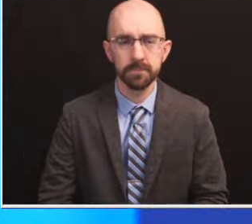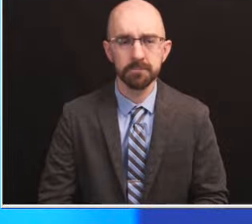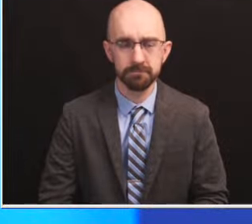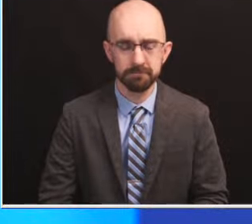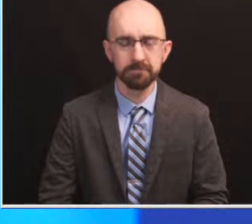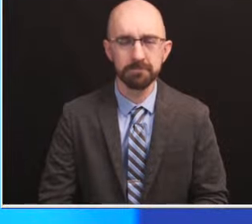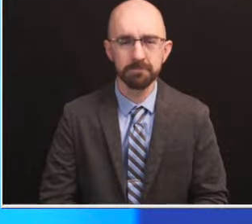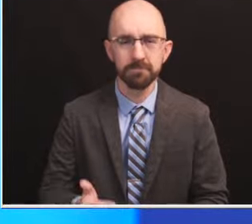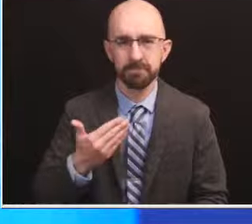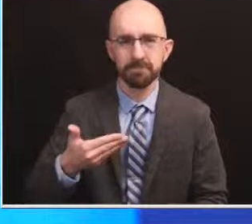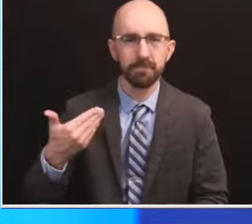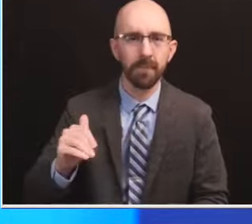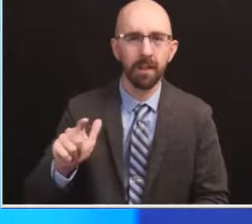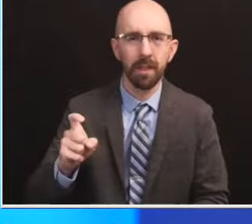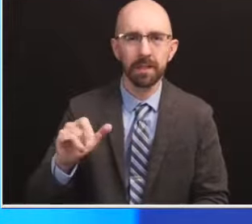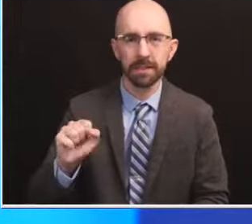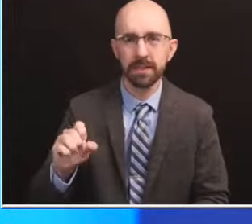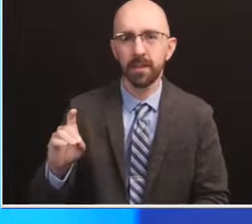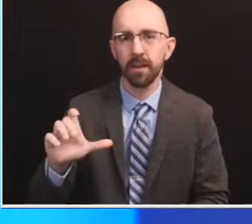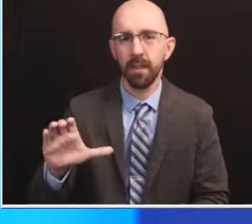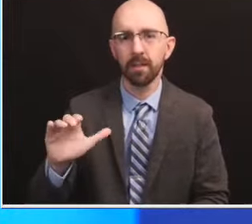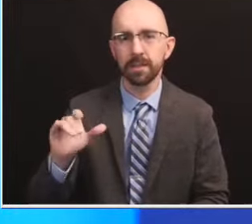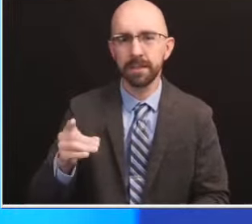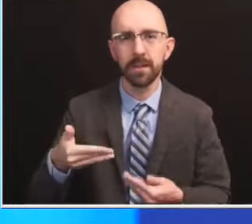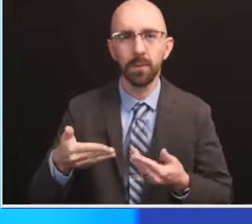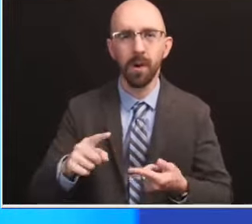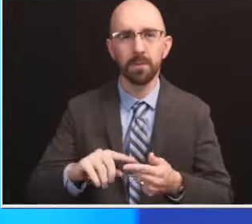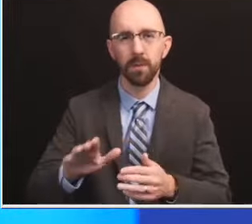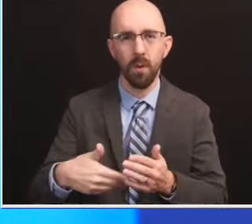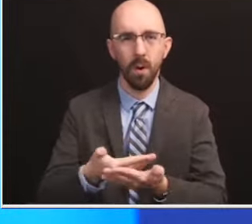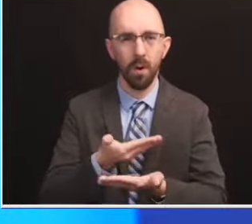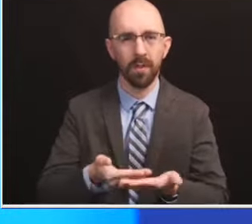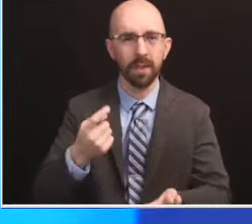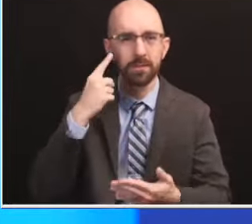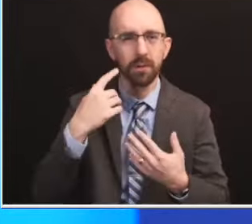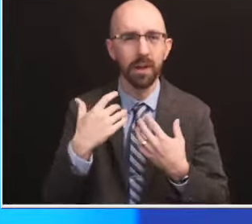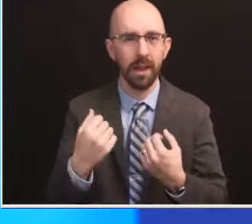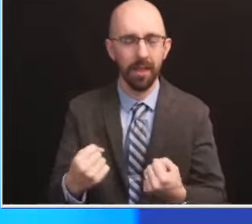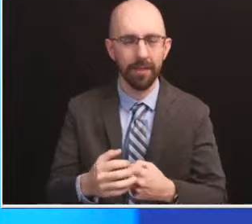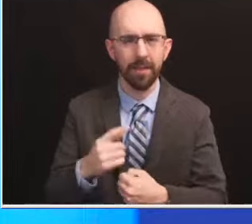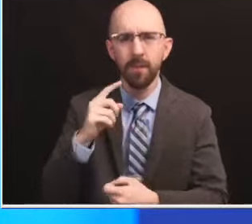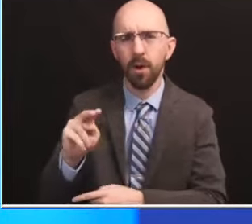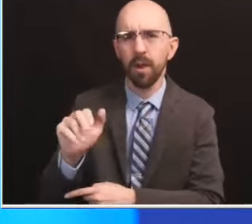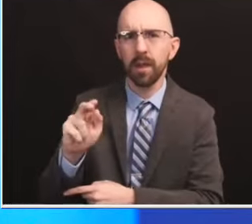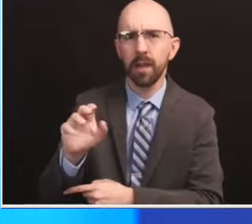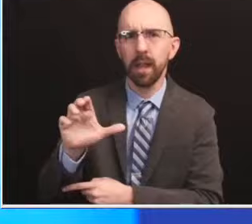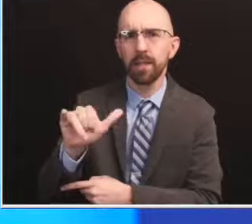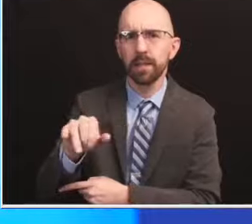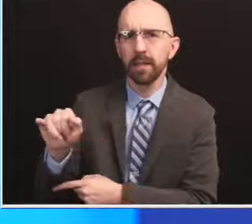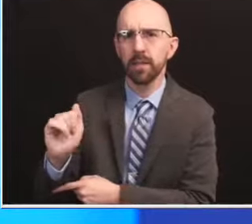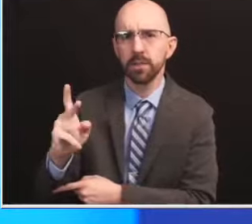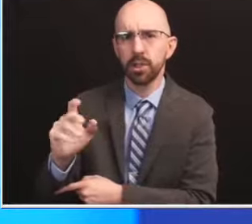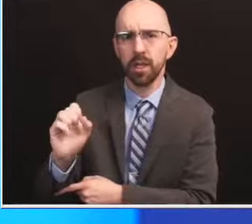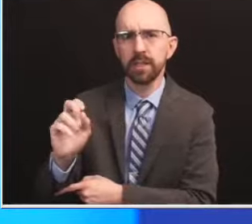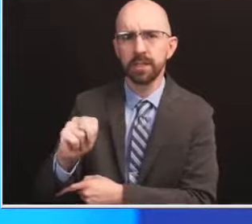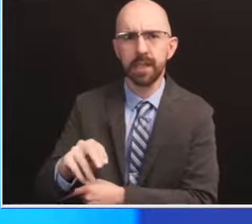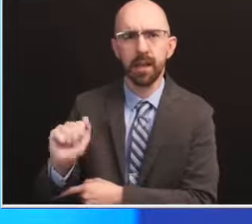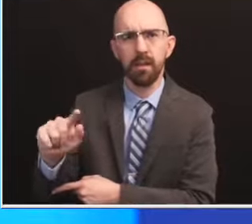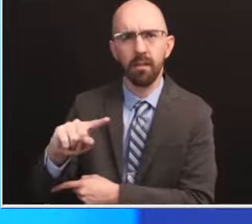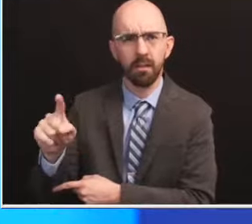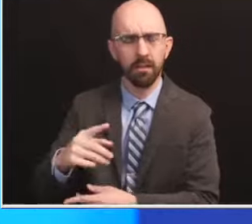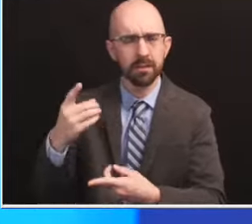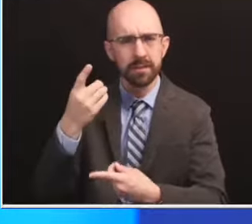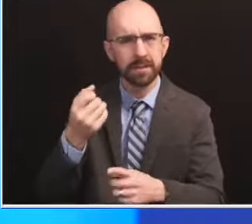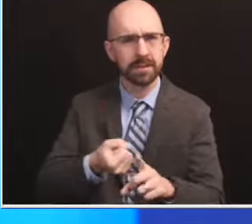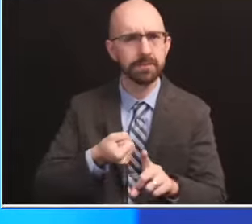Good morning, I'm Alexis Del Cid, and welcome to All Things Brain Health. For Nancy Jackson, Alzheimer's disease hits very close to